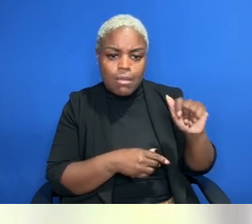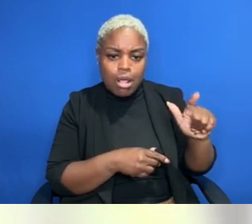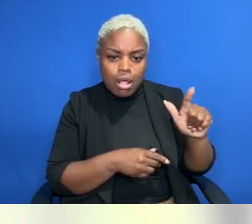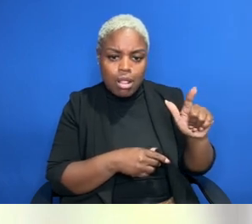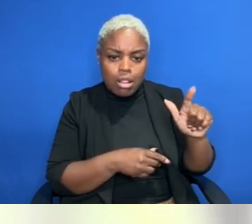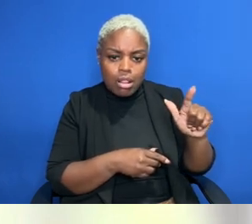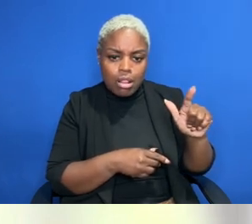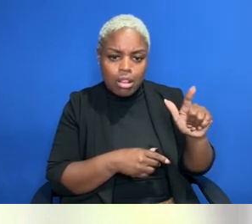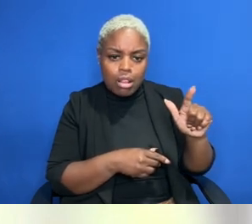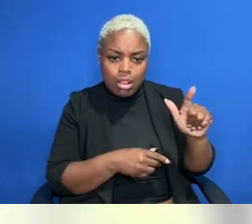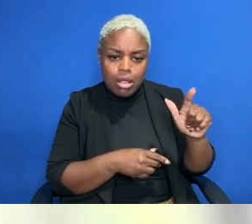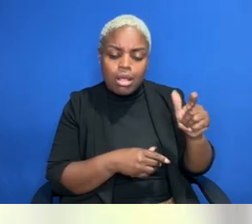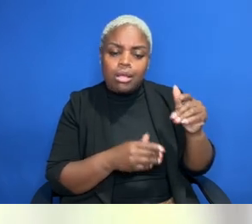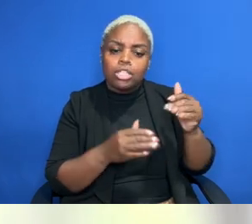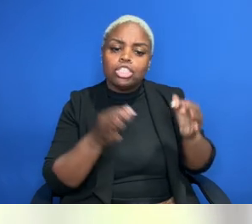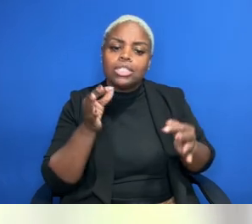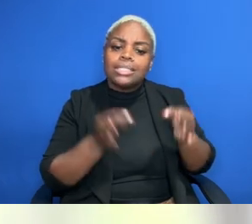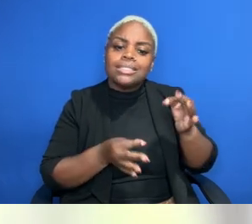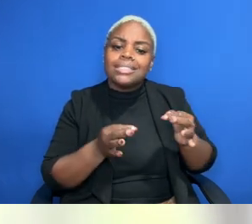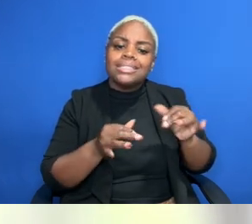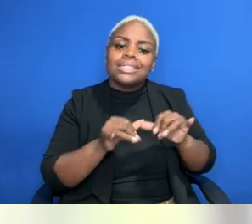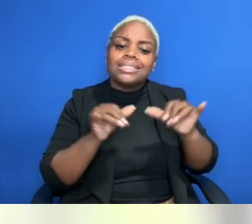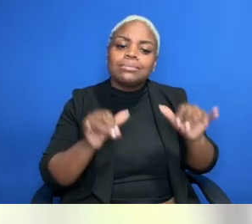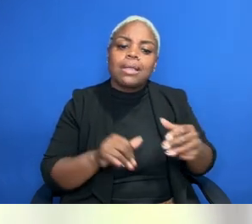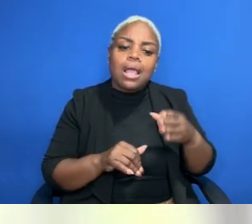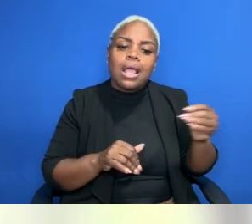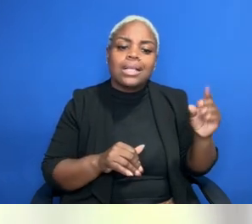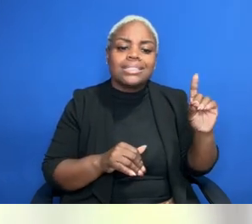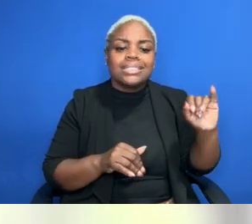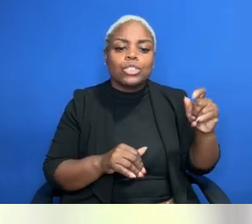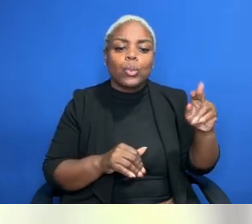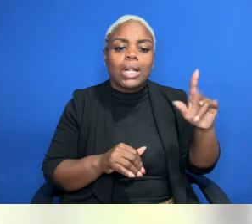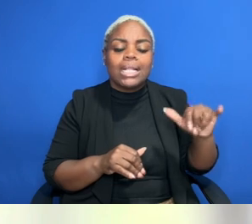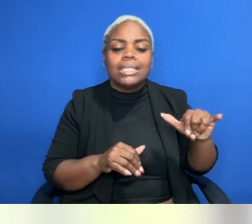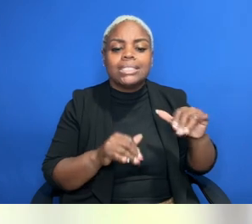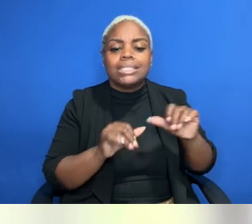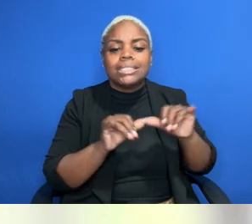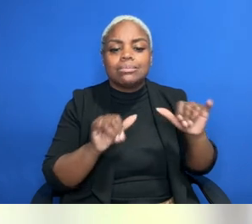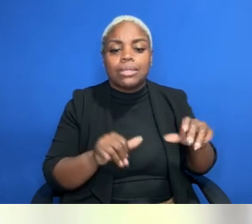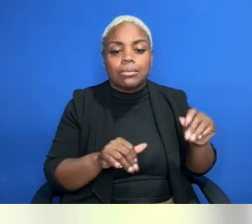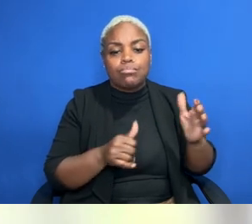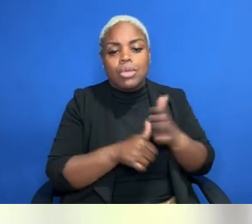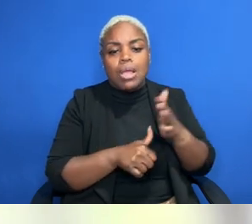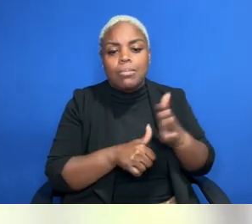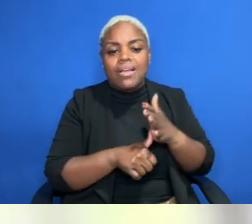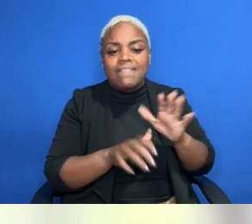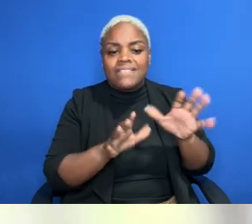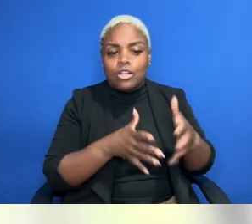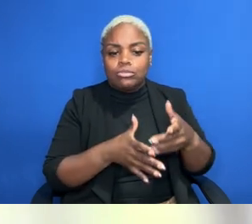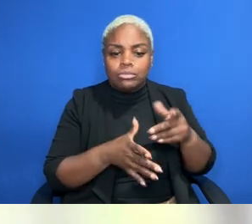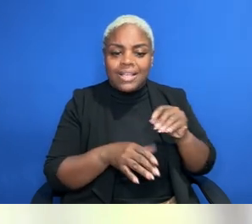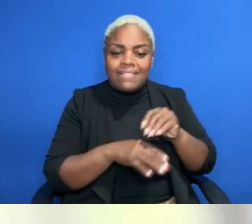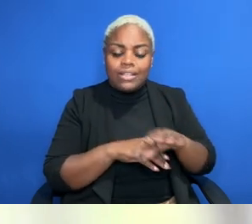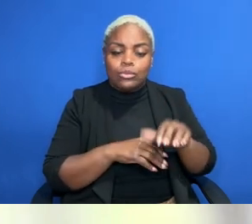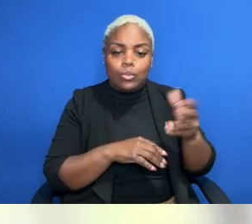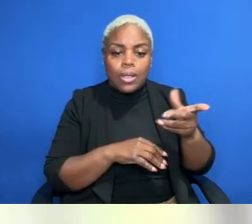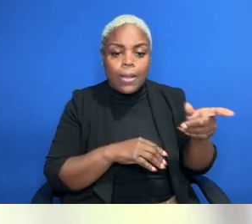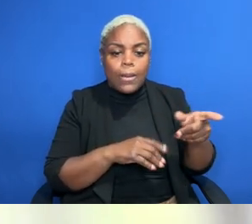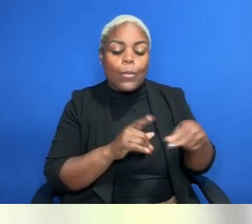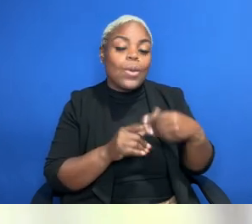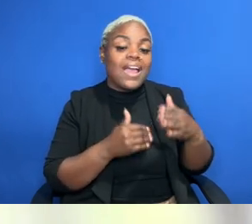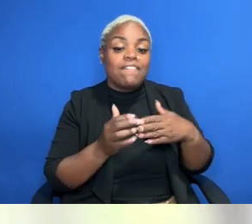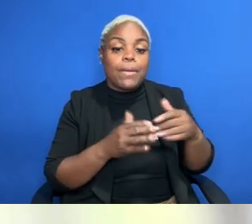kids coming through this criminal justice system and the delinquency system, and seeing that one of the primary